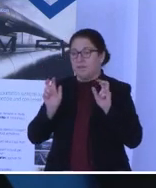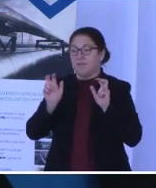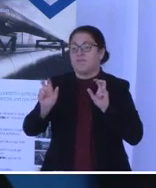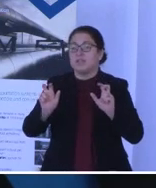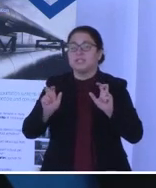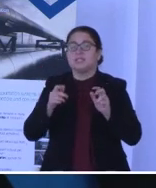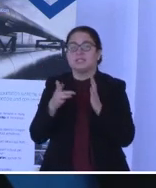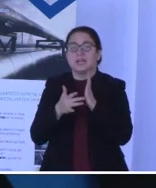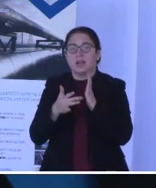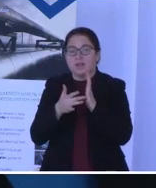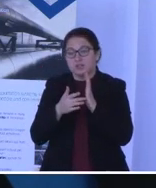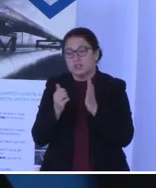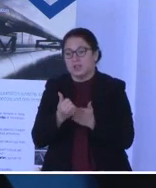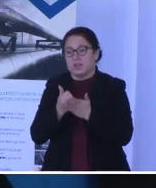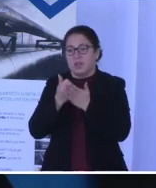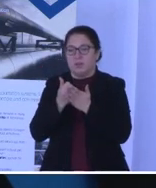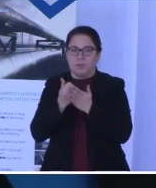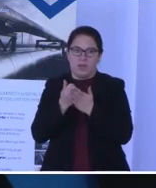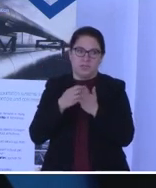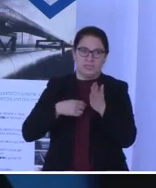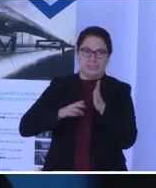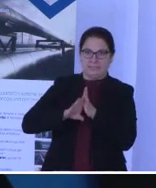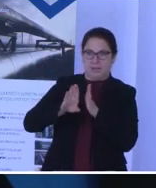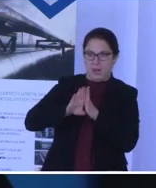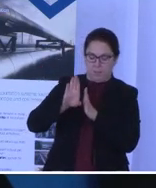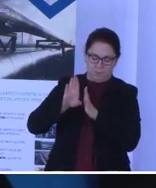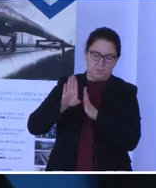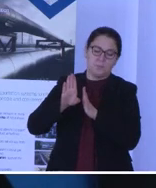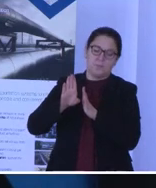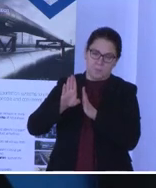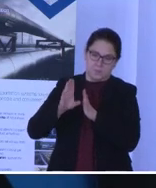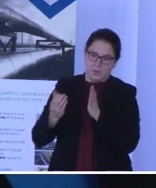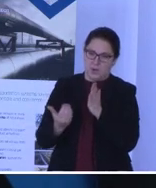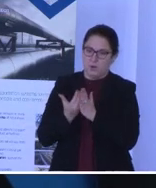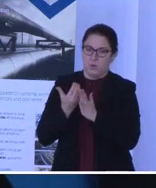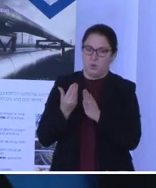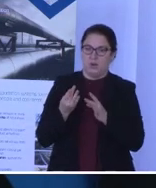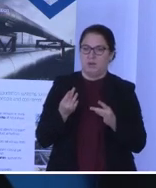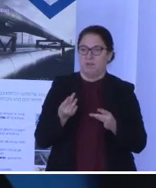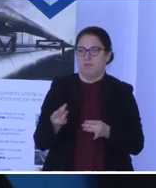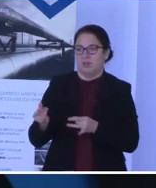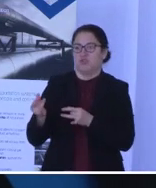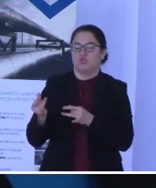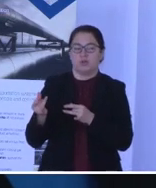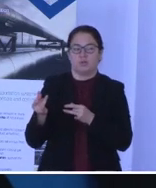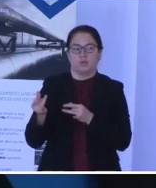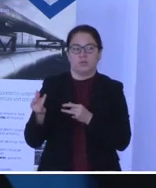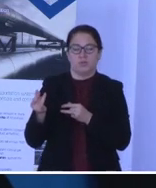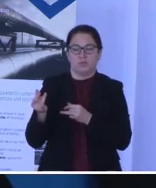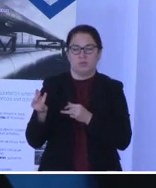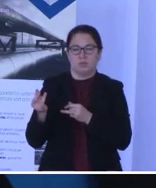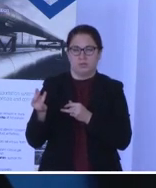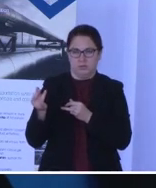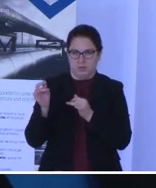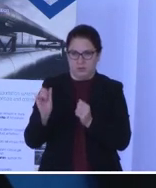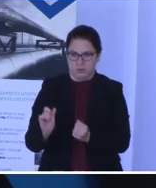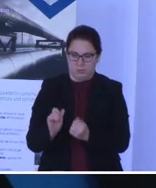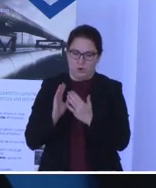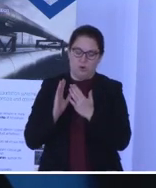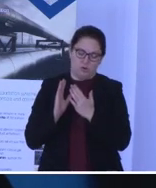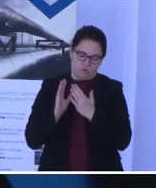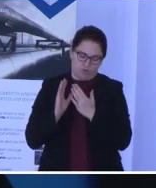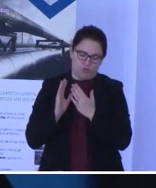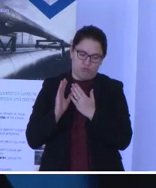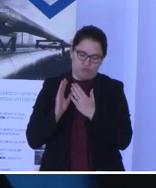experimentation, which allows us to come up with new and more efficient and more and less bothersome ways